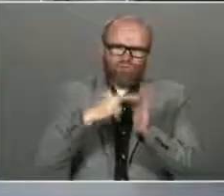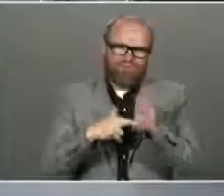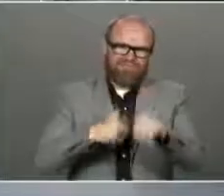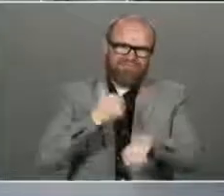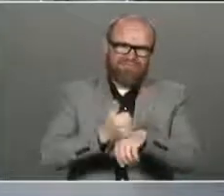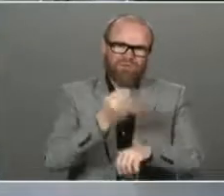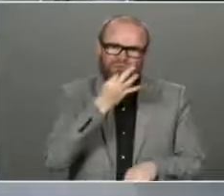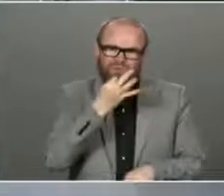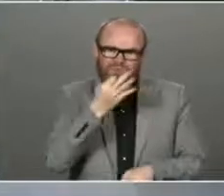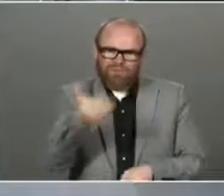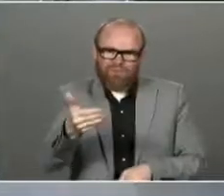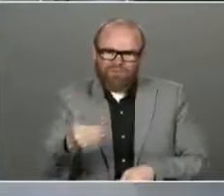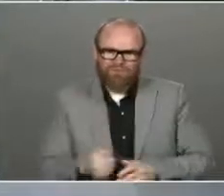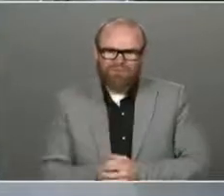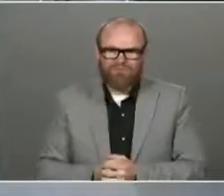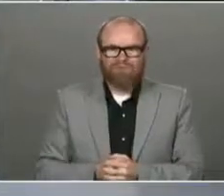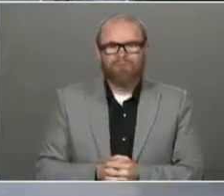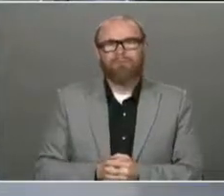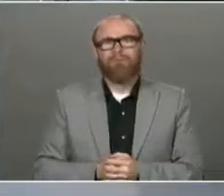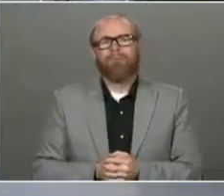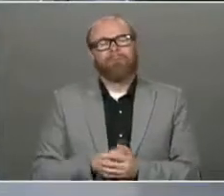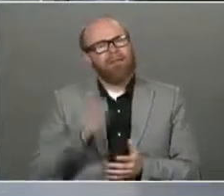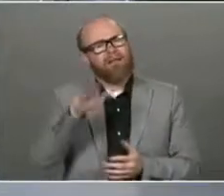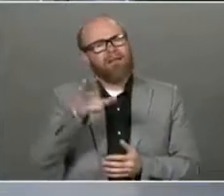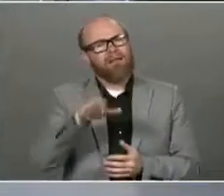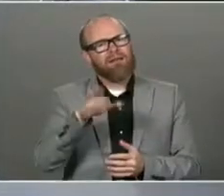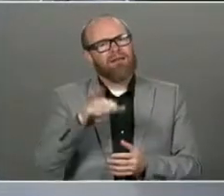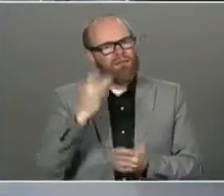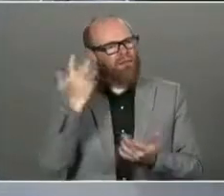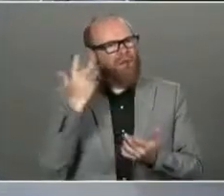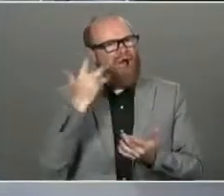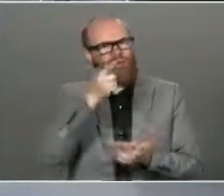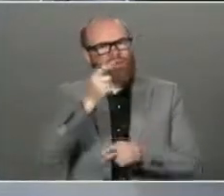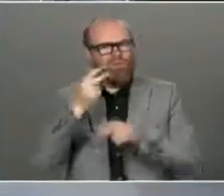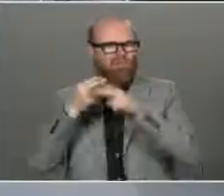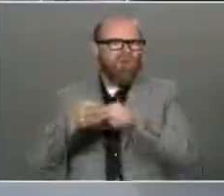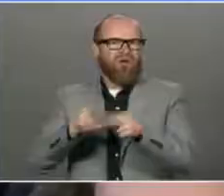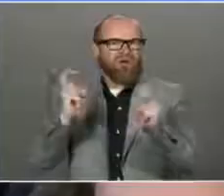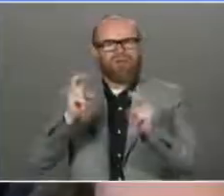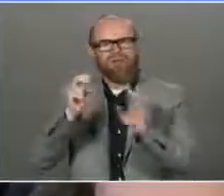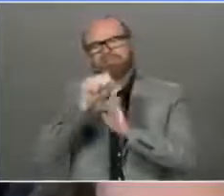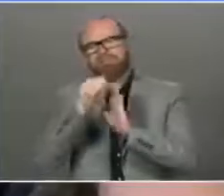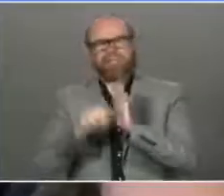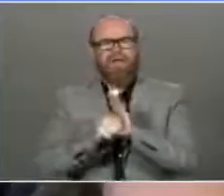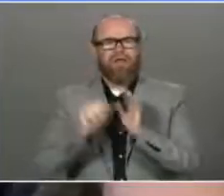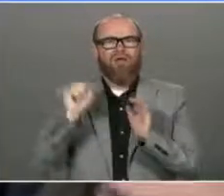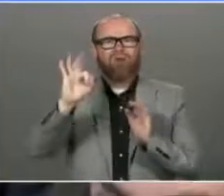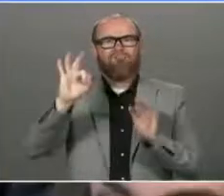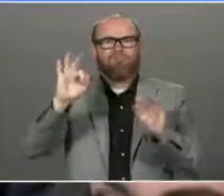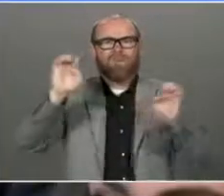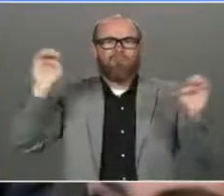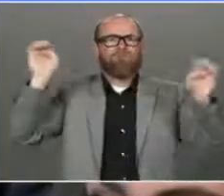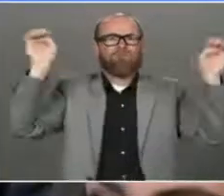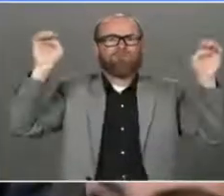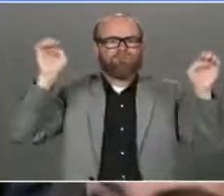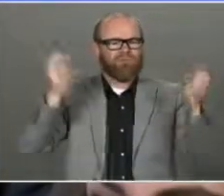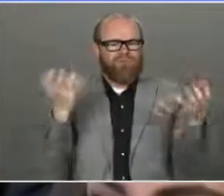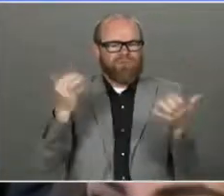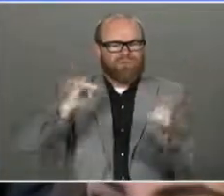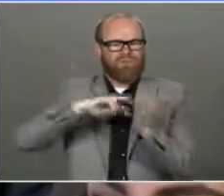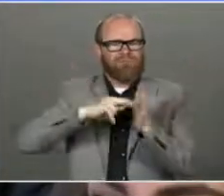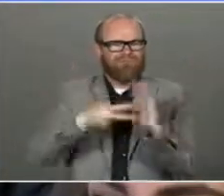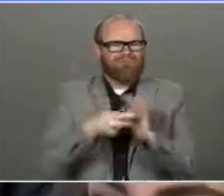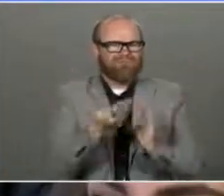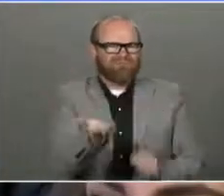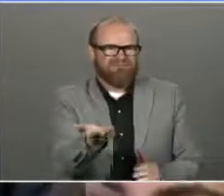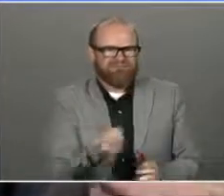happen without a state of emergency, though? And sure, yeah. So the question really is, what does the state of emergency do? There's a